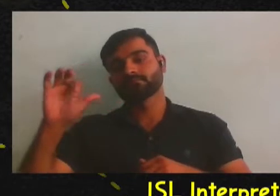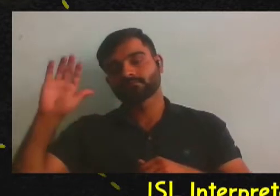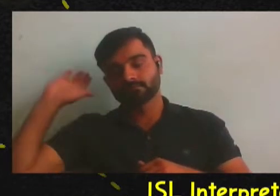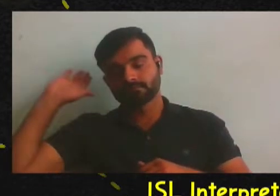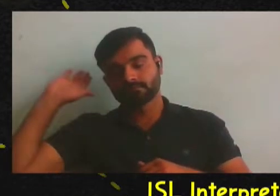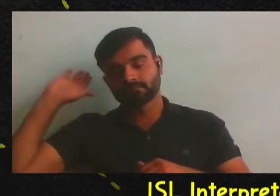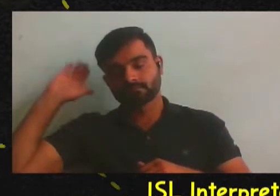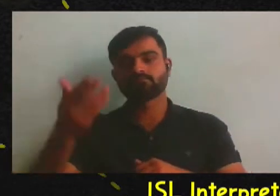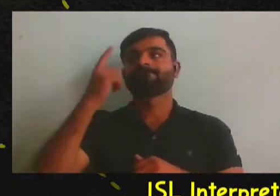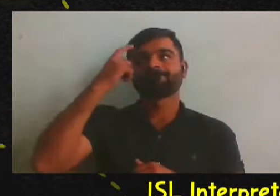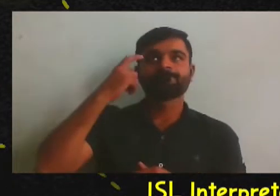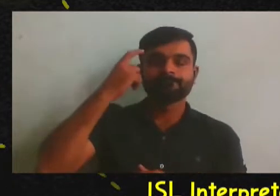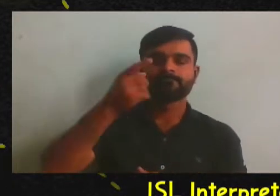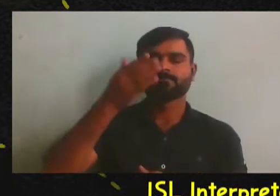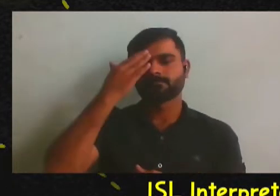were thinking,